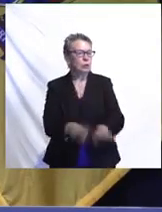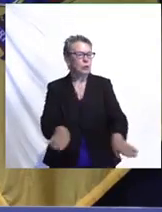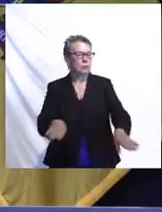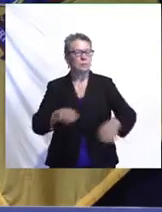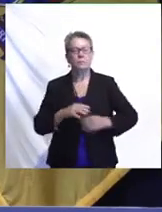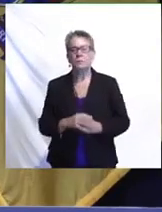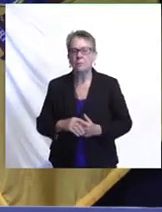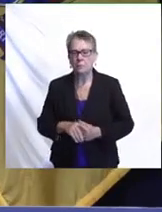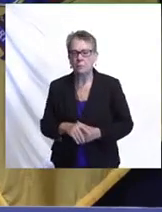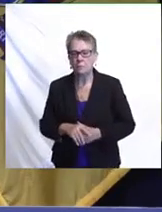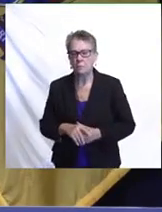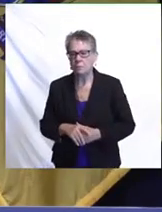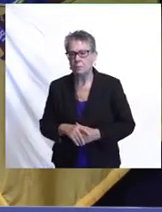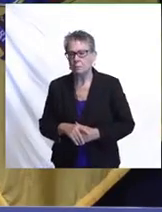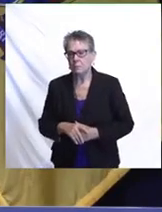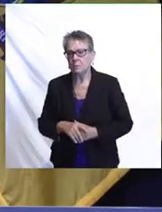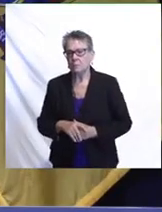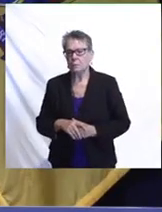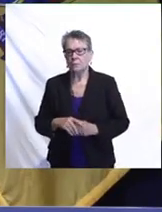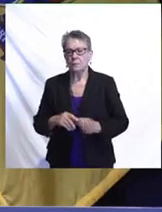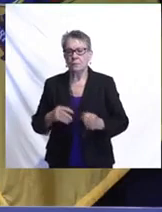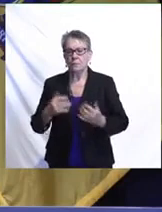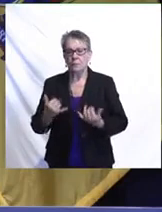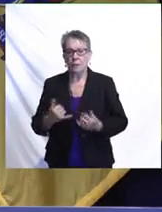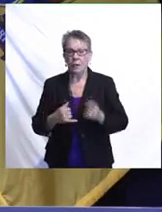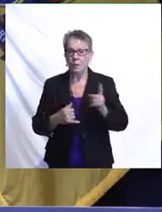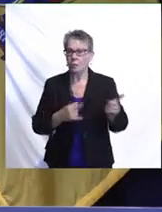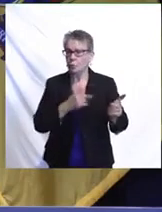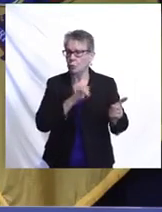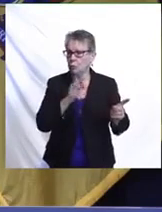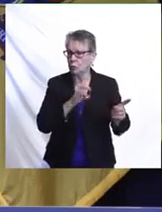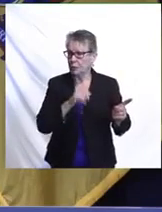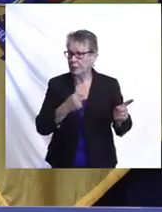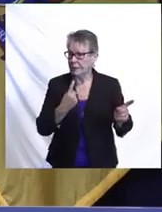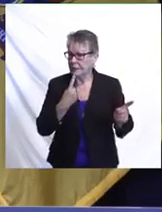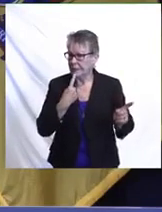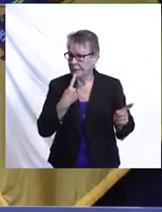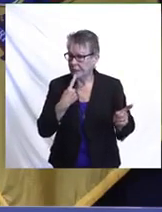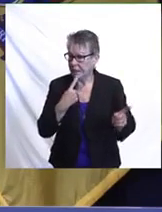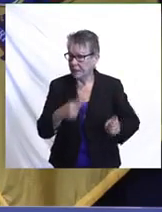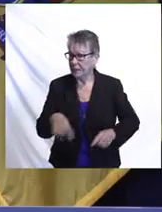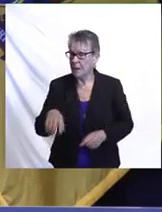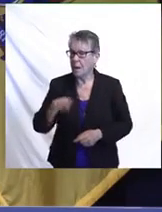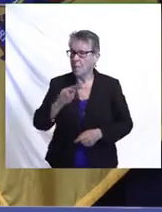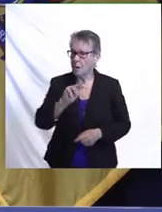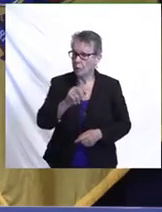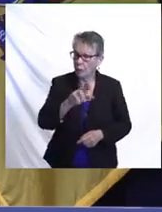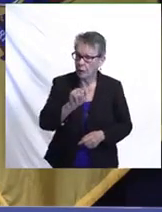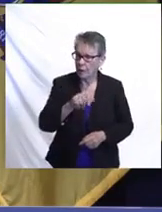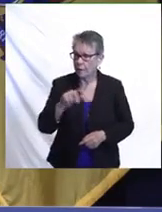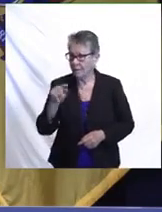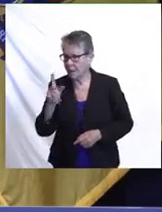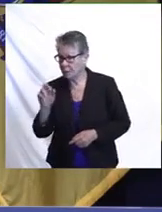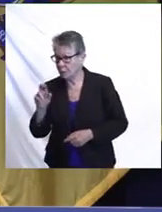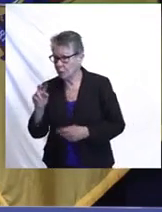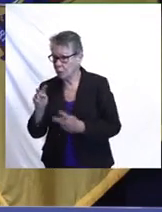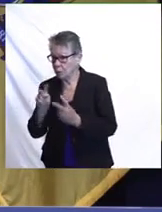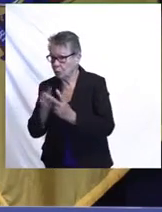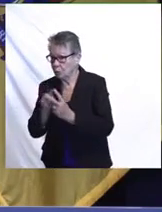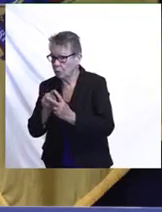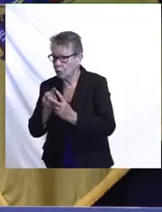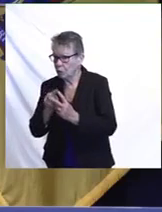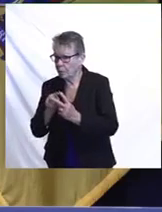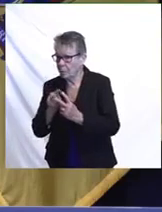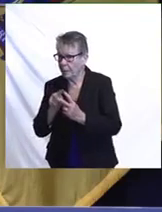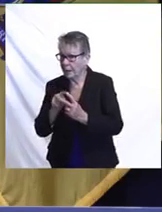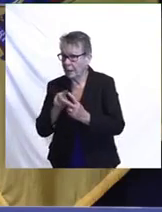Judy reminded us, Pfizer or Moderna, anybody, 18 and up, 6 months after your second shot, get out there and get boosted.